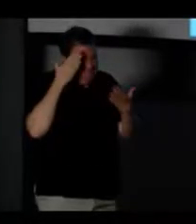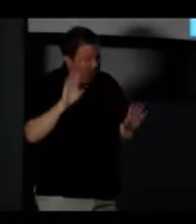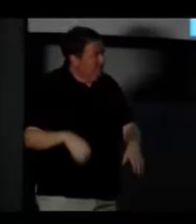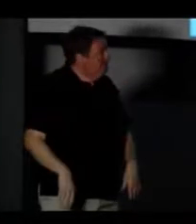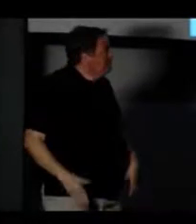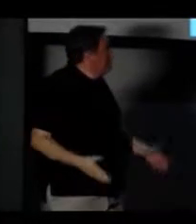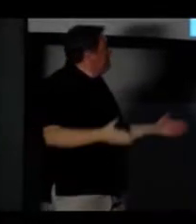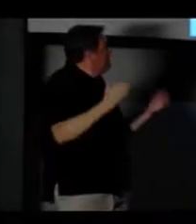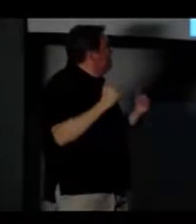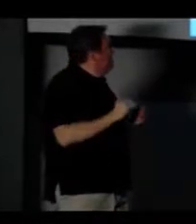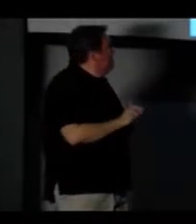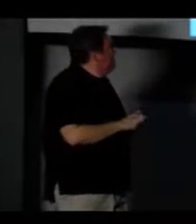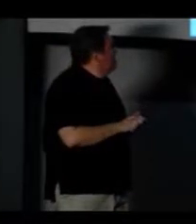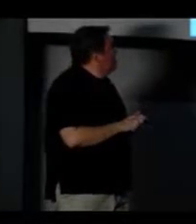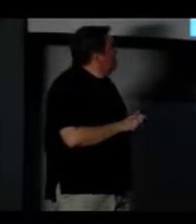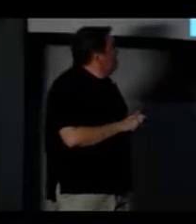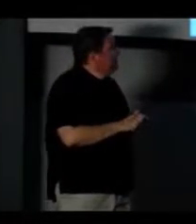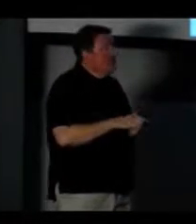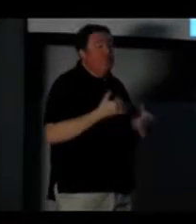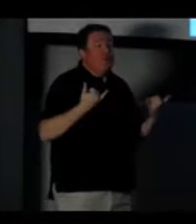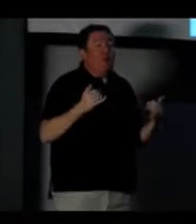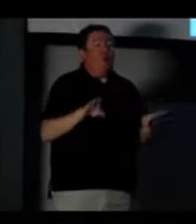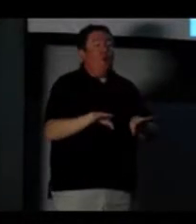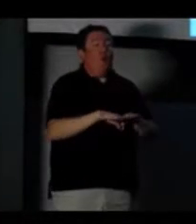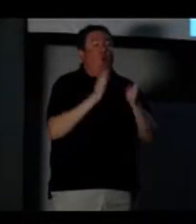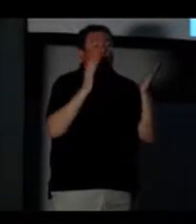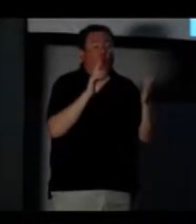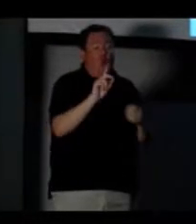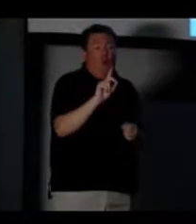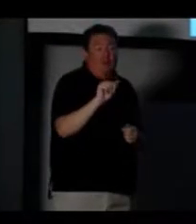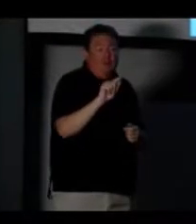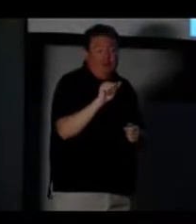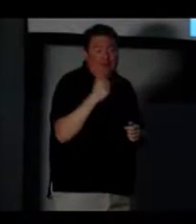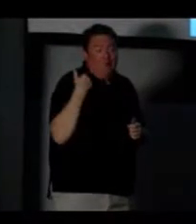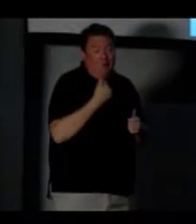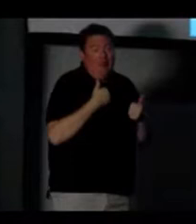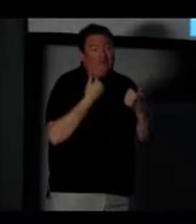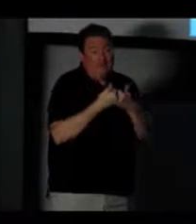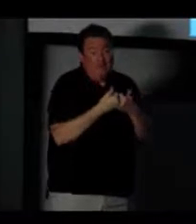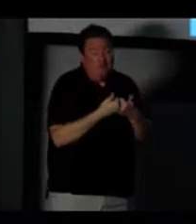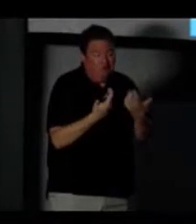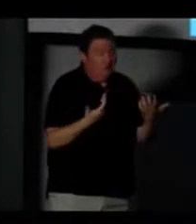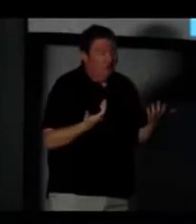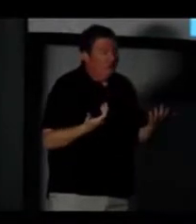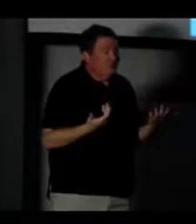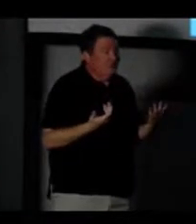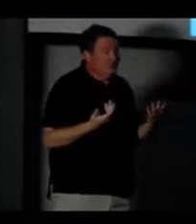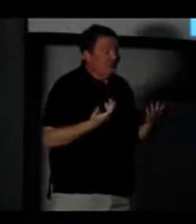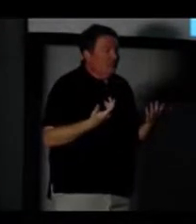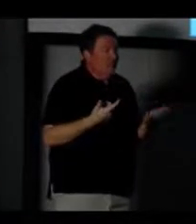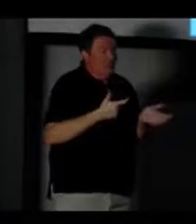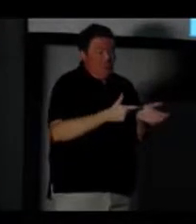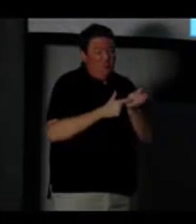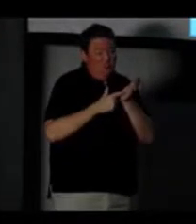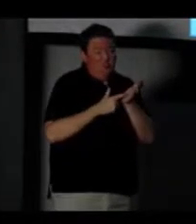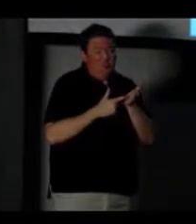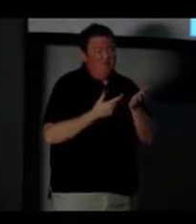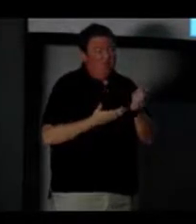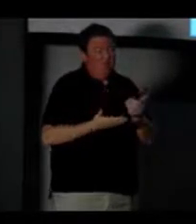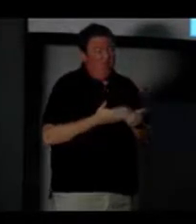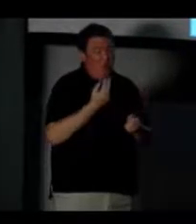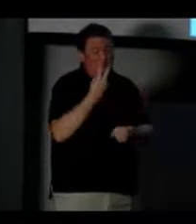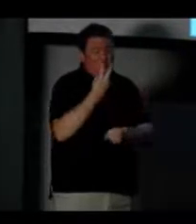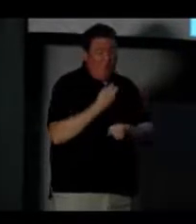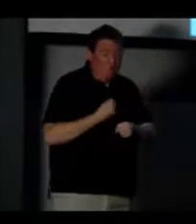And I mentioned the challenges of open data. For us, this was a very big deal. It took us more or less the full 2 years to be able